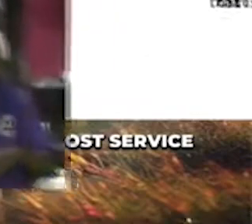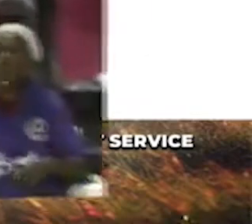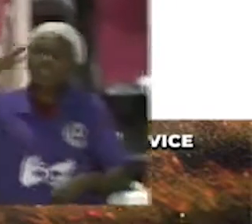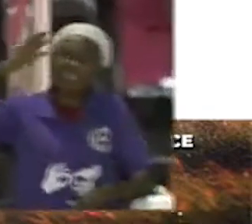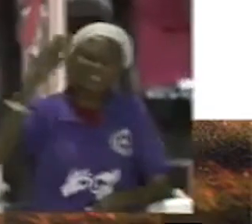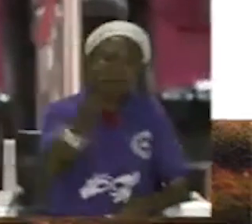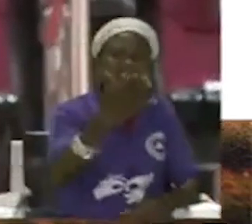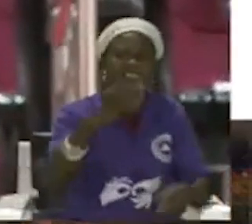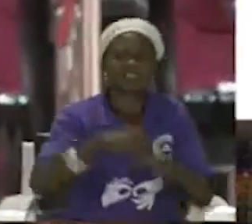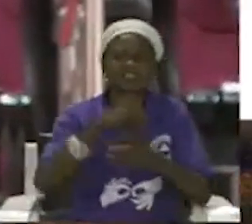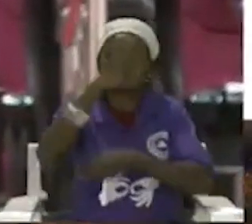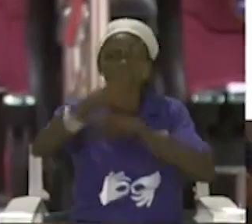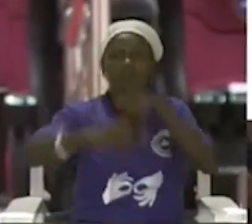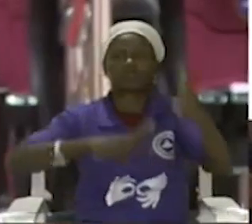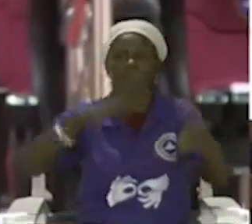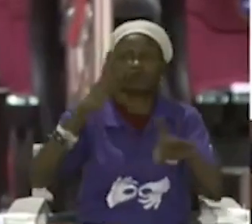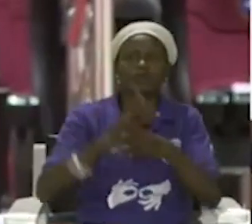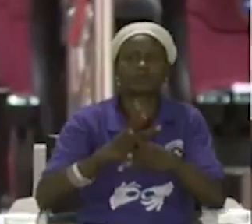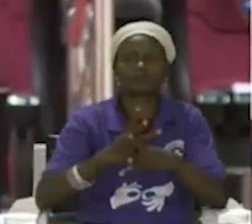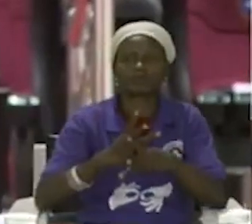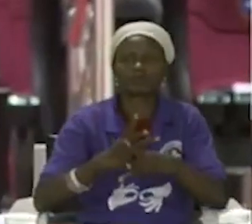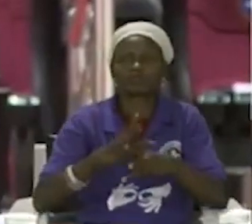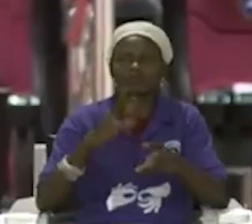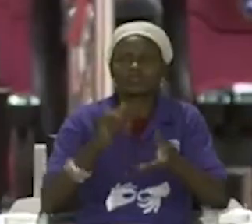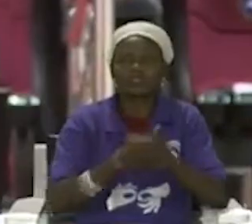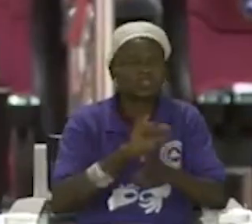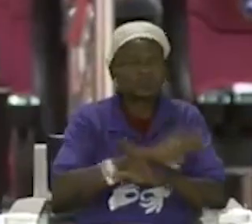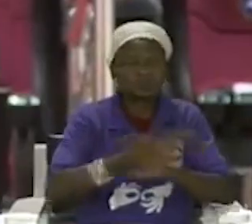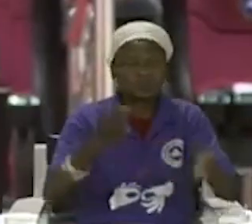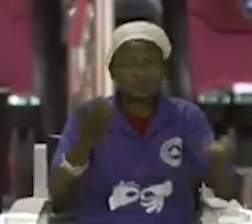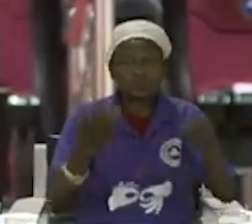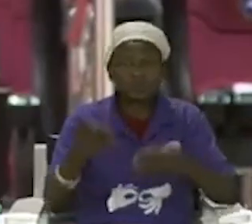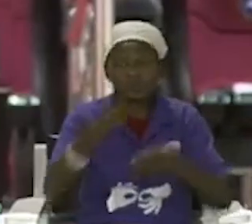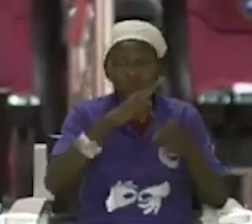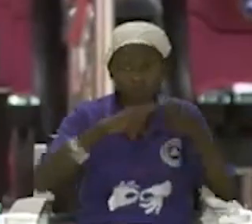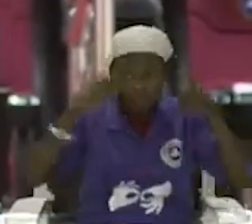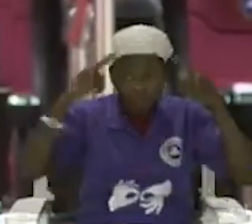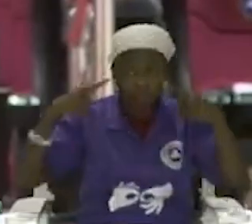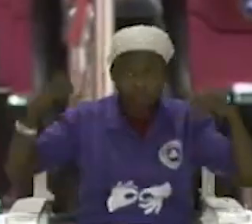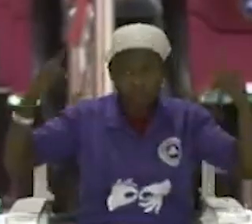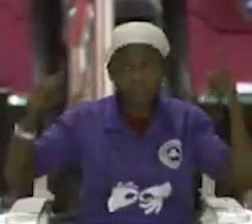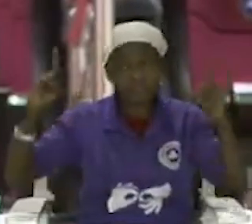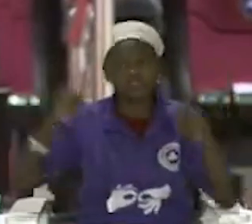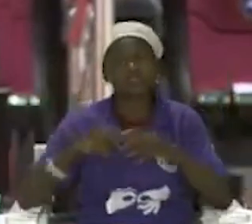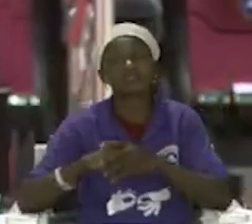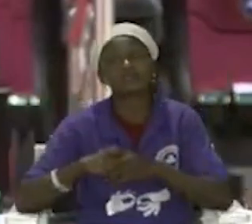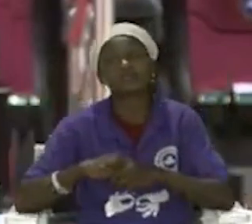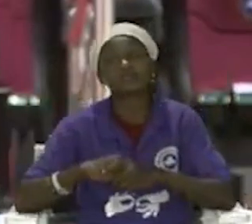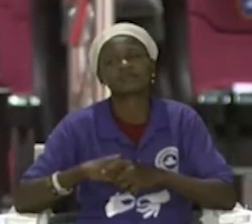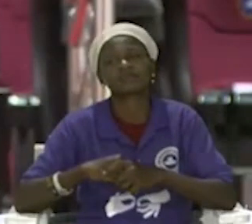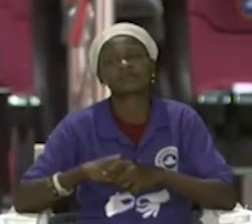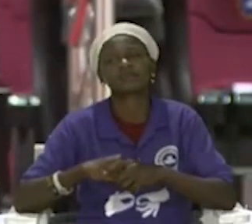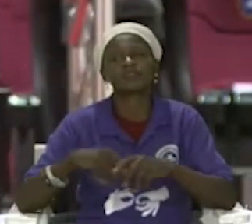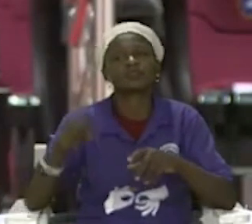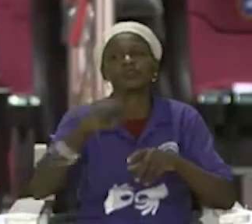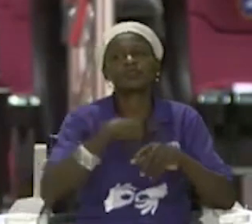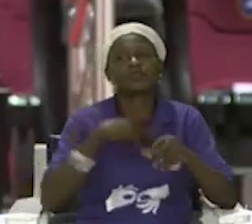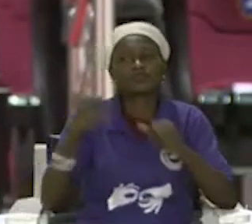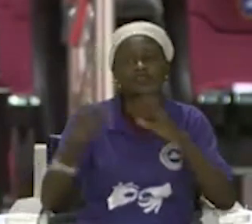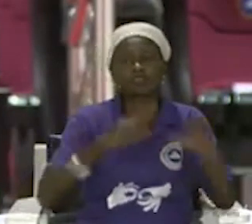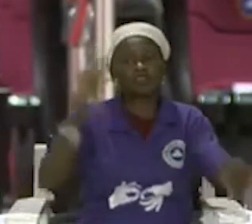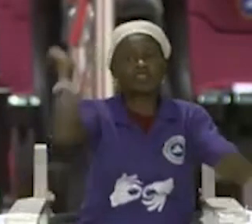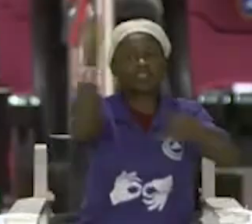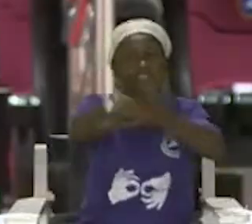world that do not want you to succeed. You have already overcome